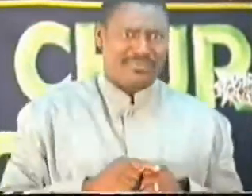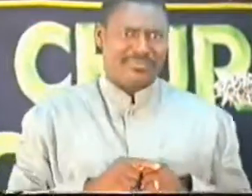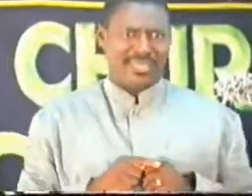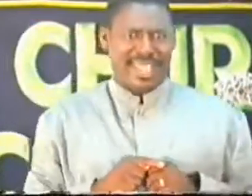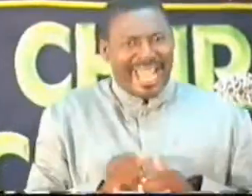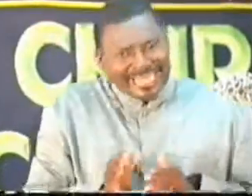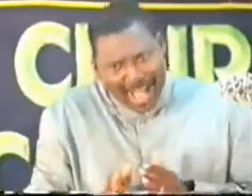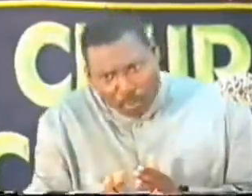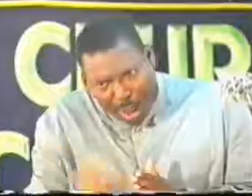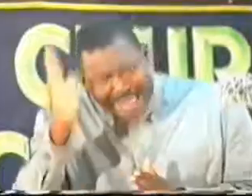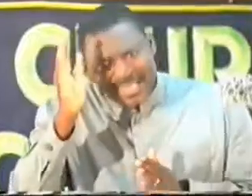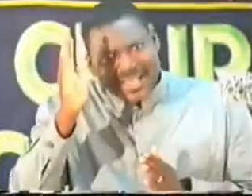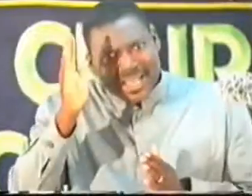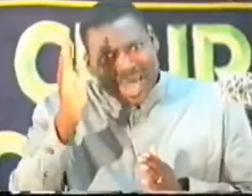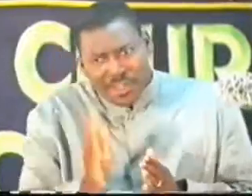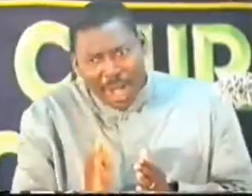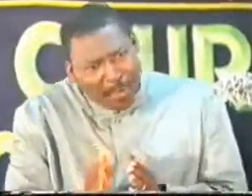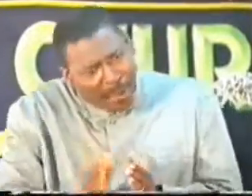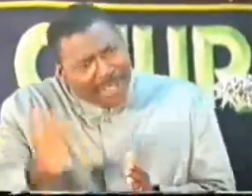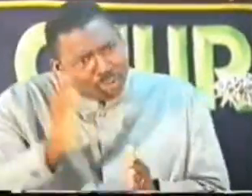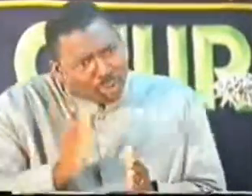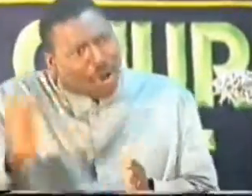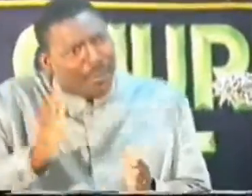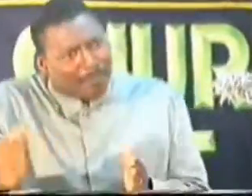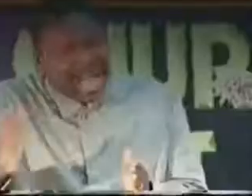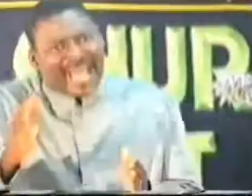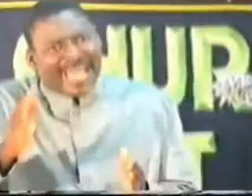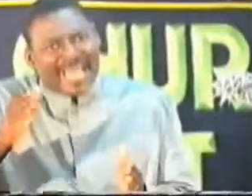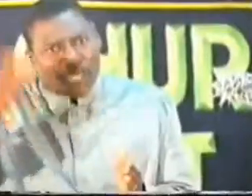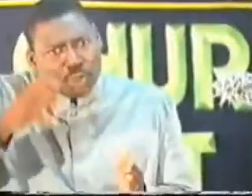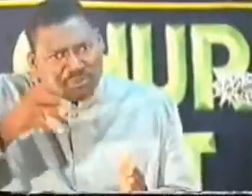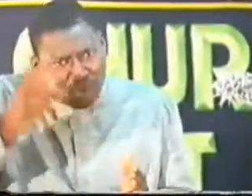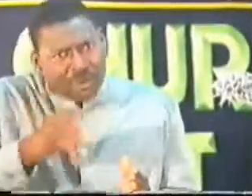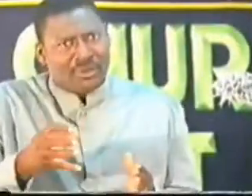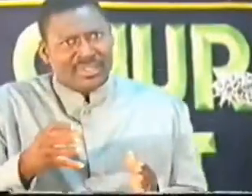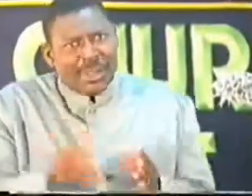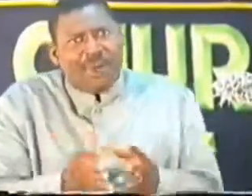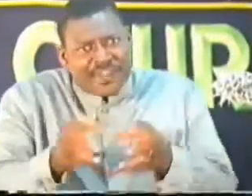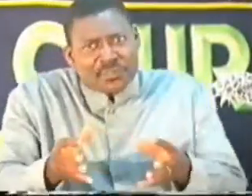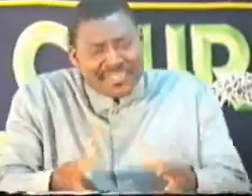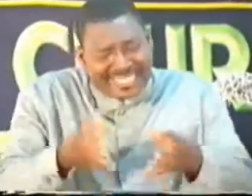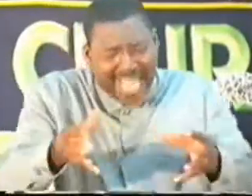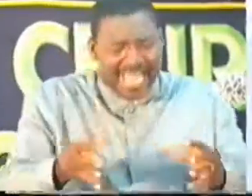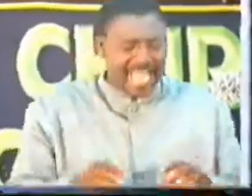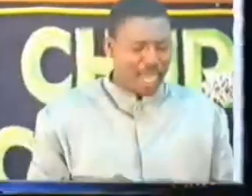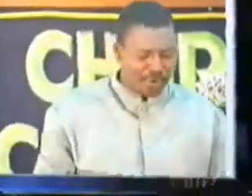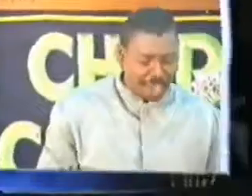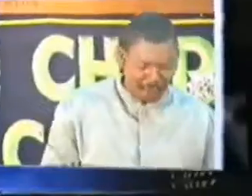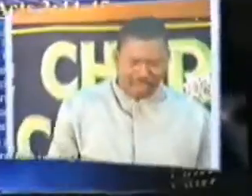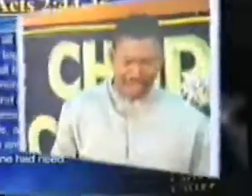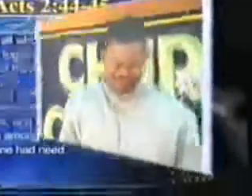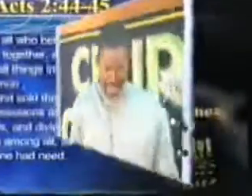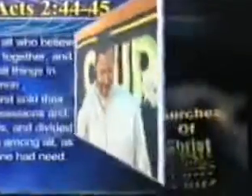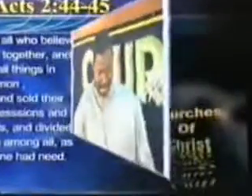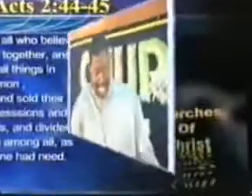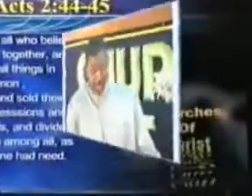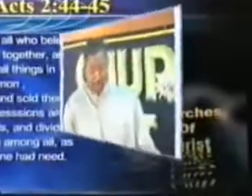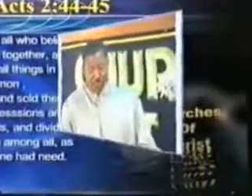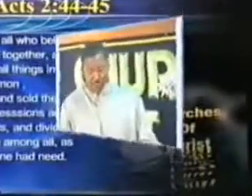how ɛde ɛ kwan ɛne onyankopɔn de too hɔ nom ma a kristofoɔ no sɛ wɔmfa so mfa sika ɛnyɛ onyankopɔn